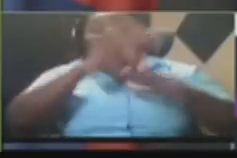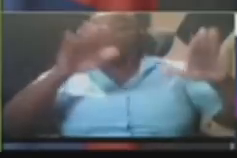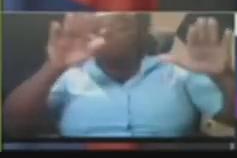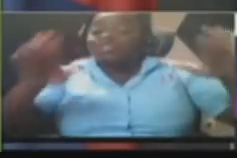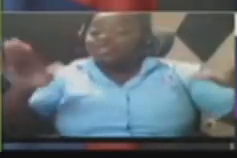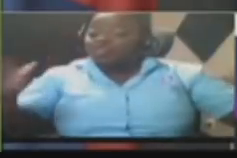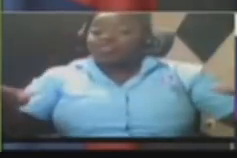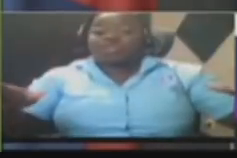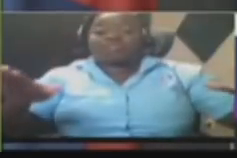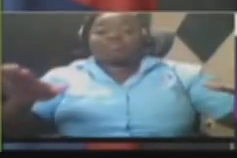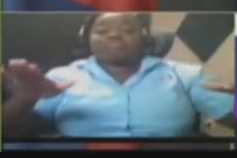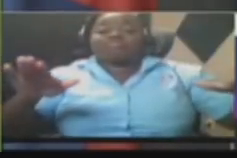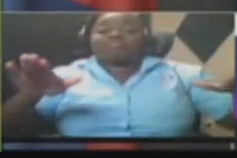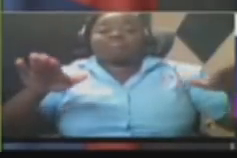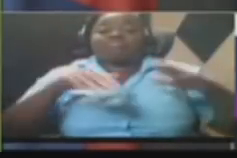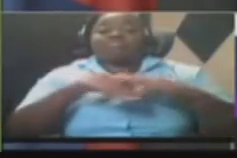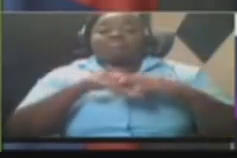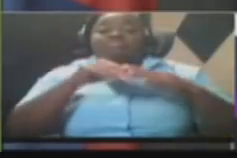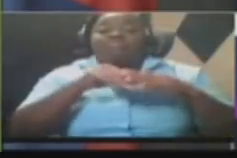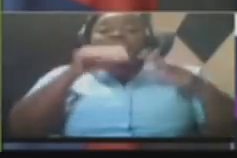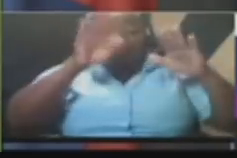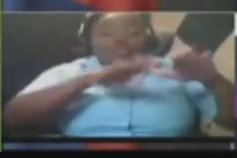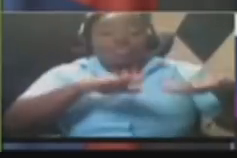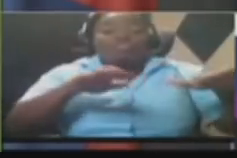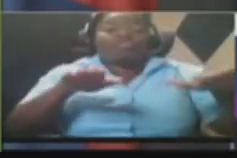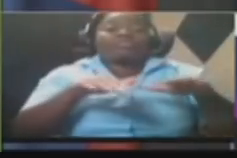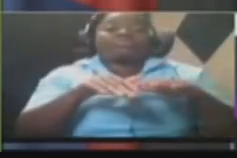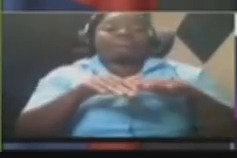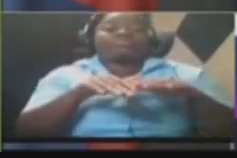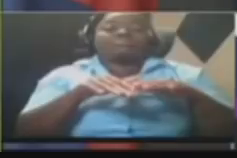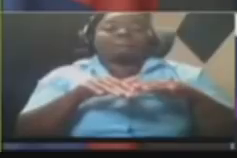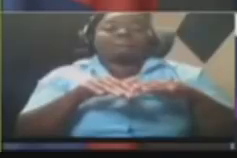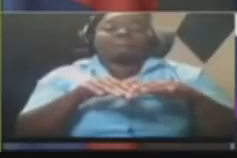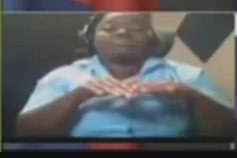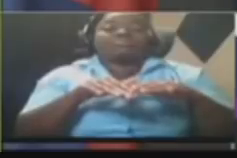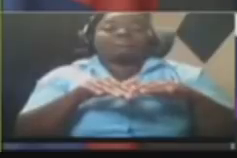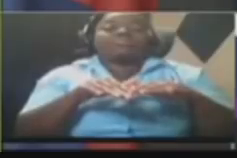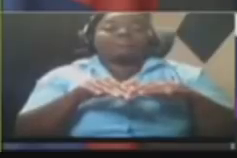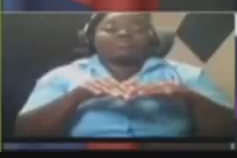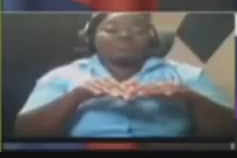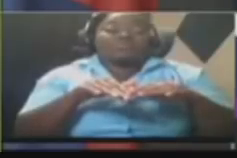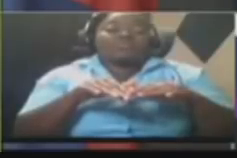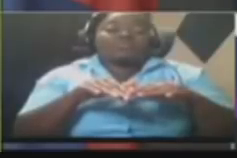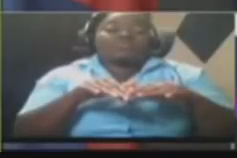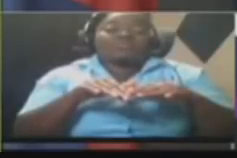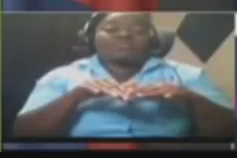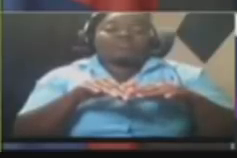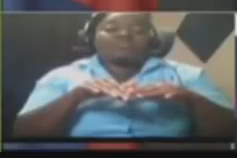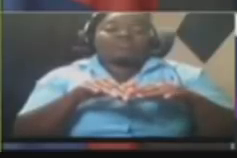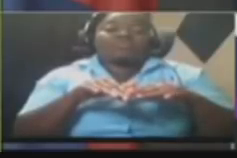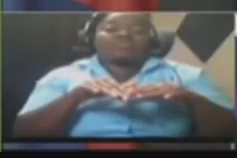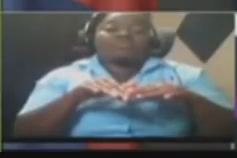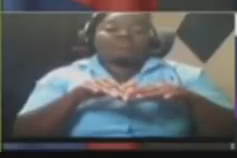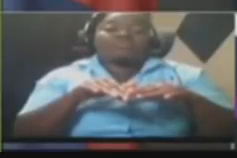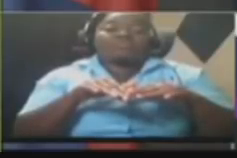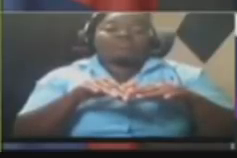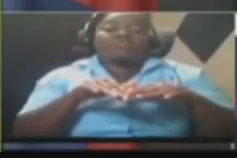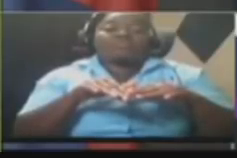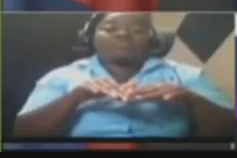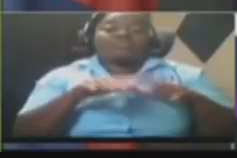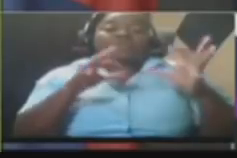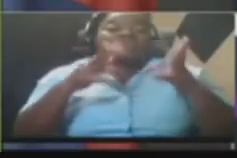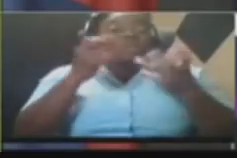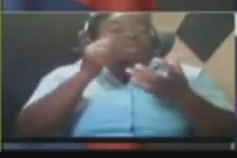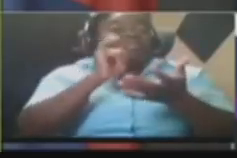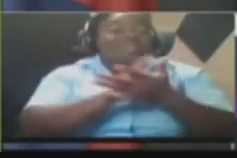use on children. And if we get our hands on a supply from the United States, do that supply, and given the quantities